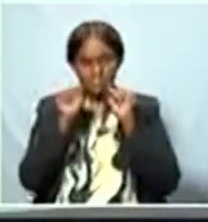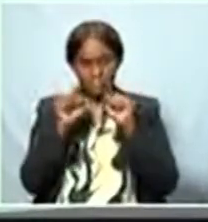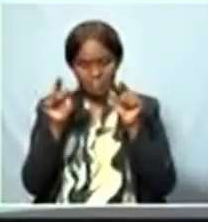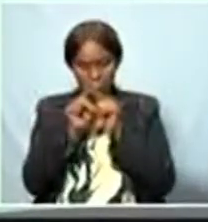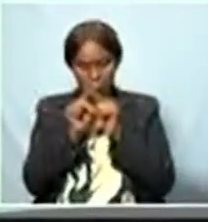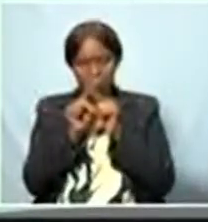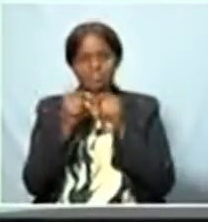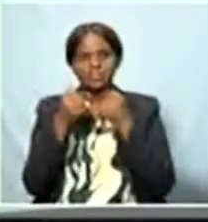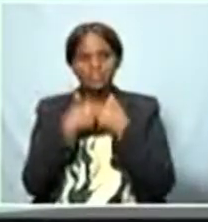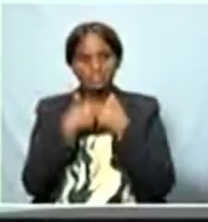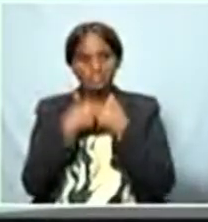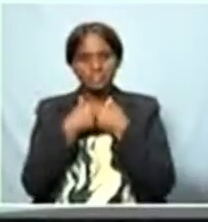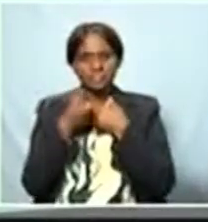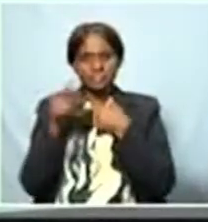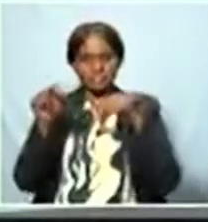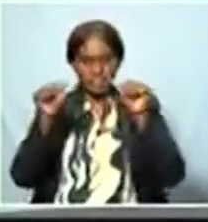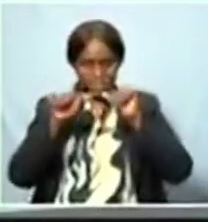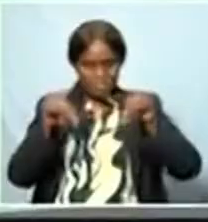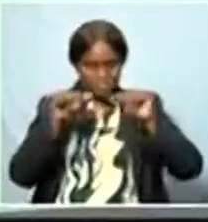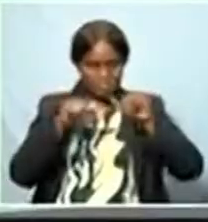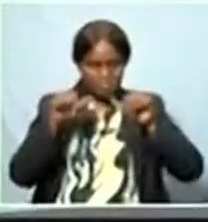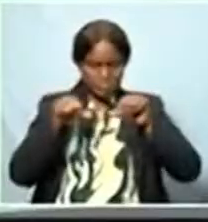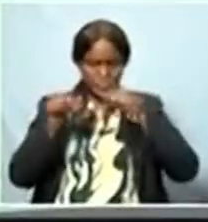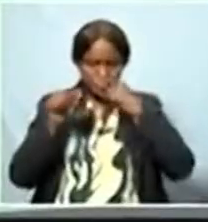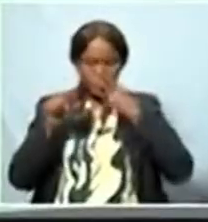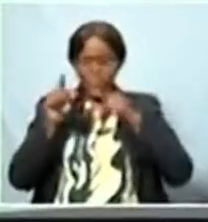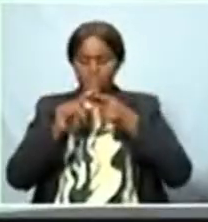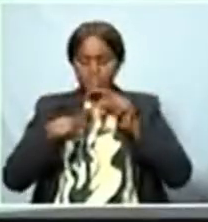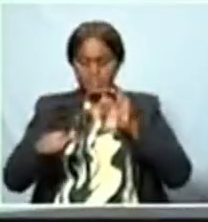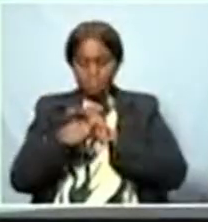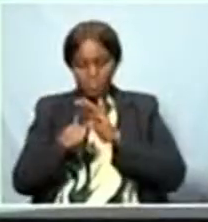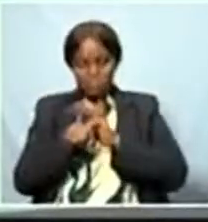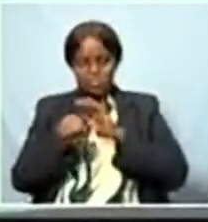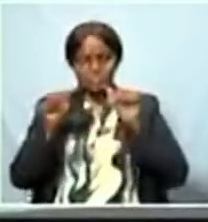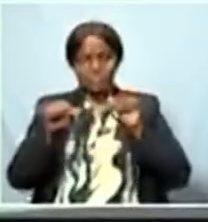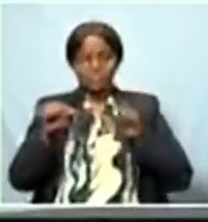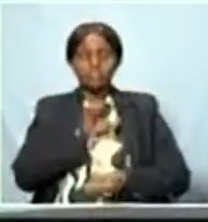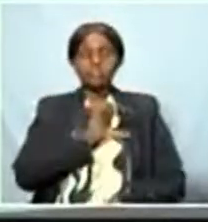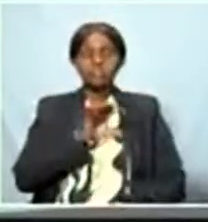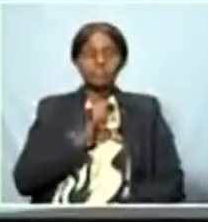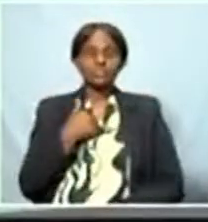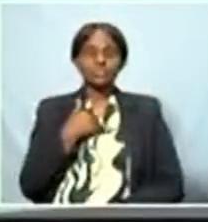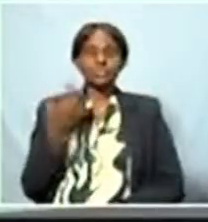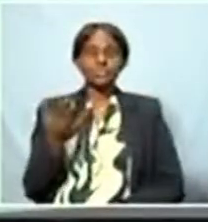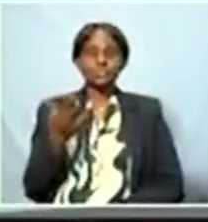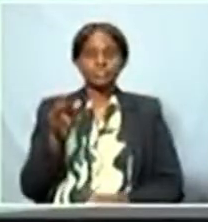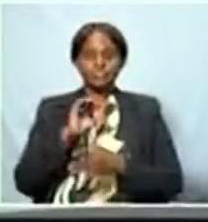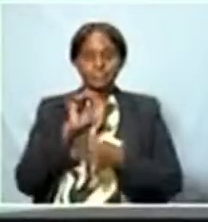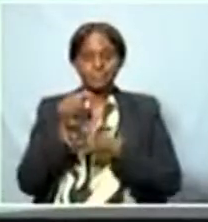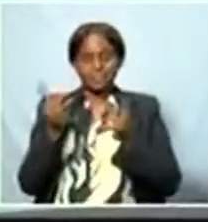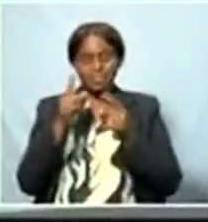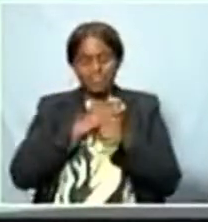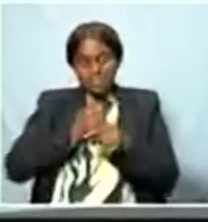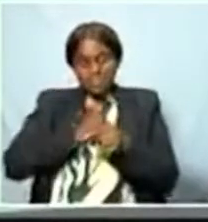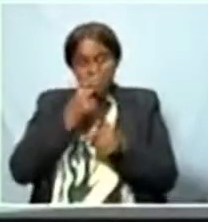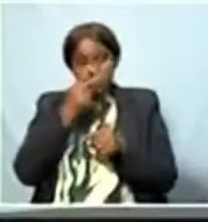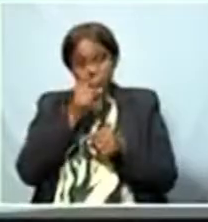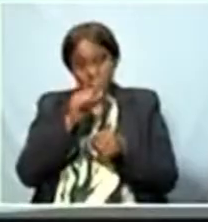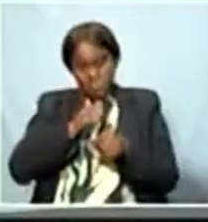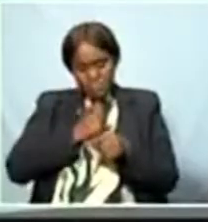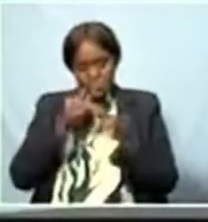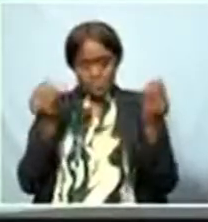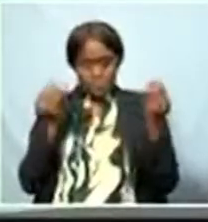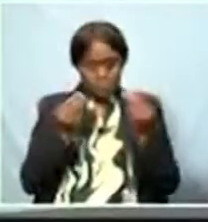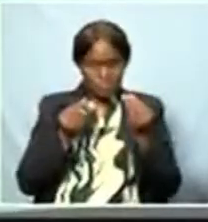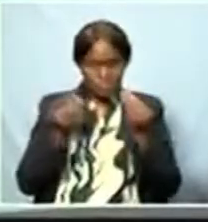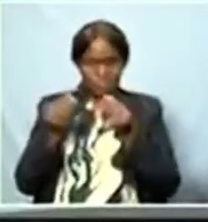actually contract out audits to private audit firms. Or when I see that we are quite constrained in